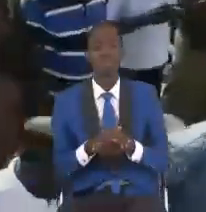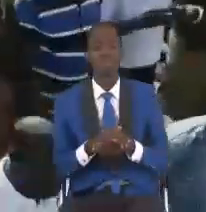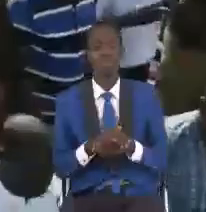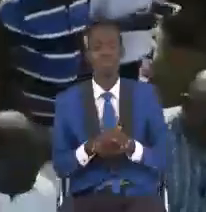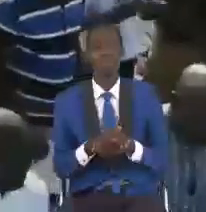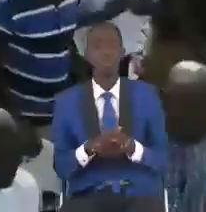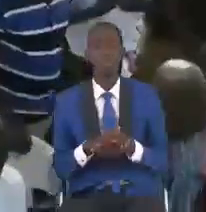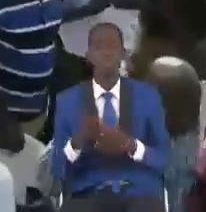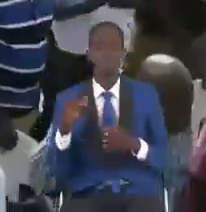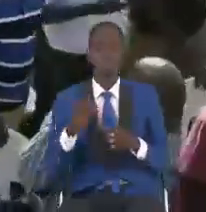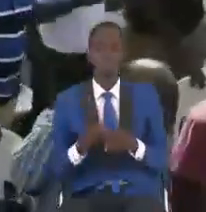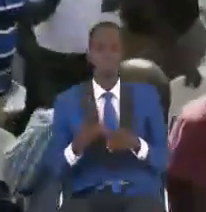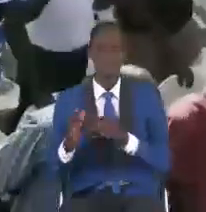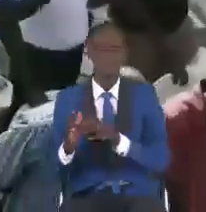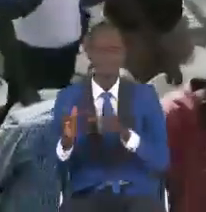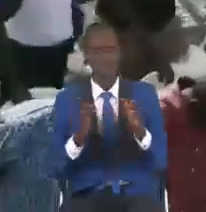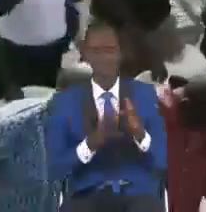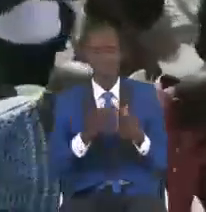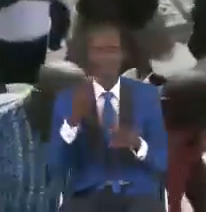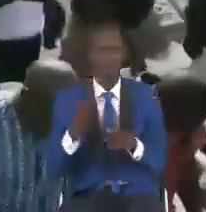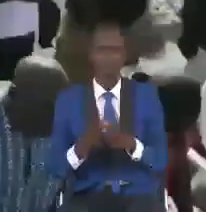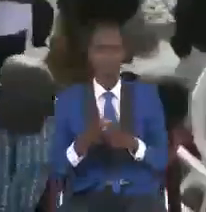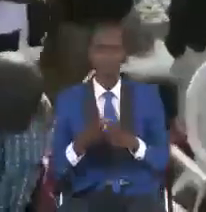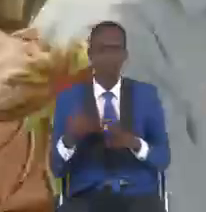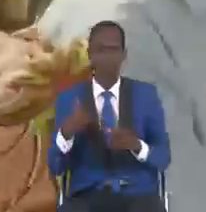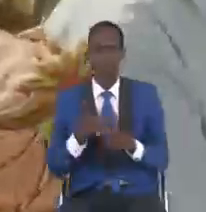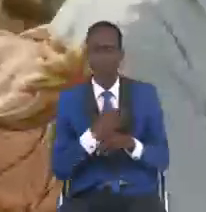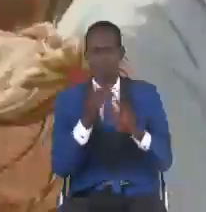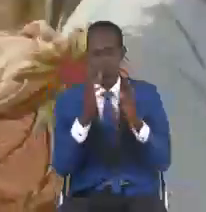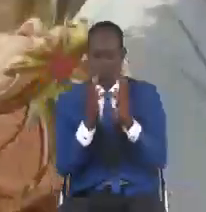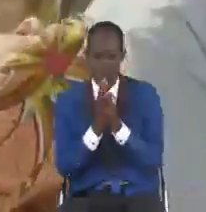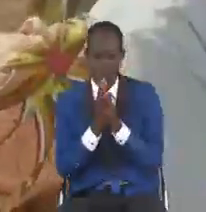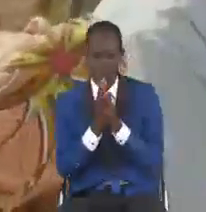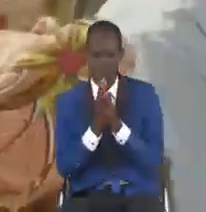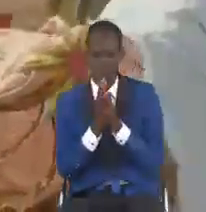In Jesus' name we pray.